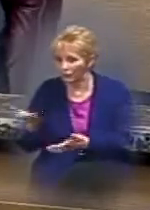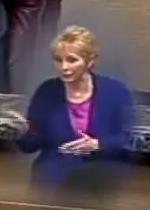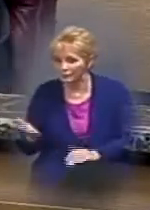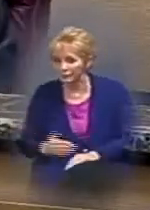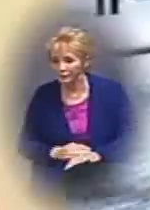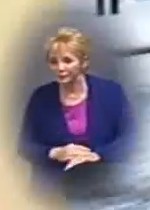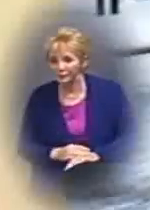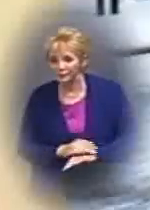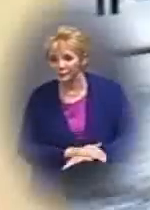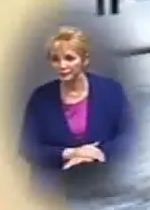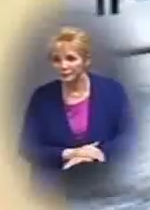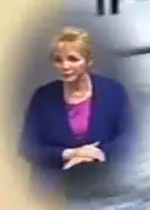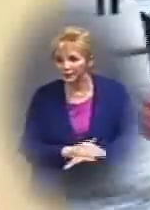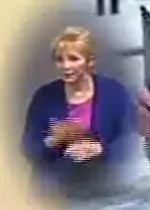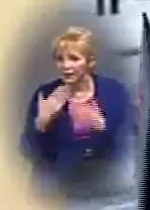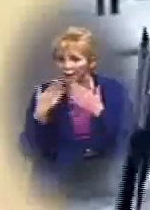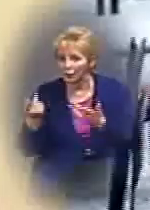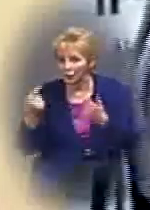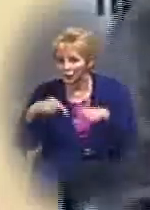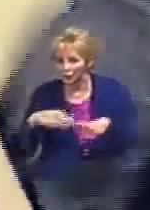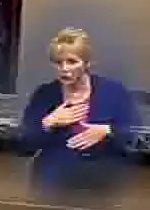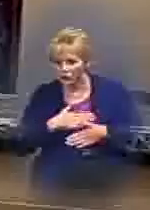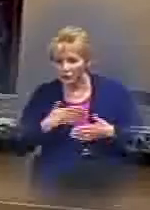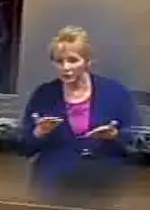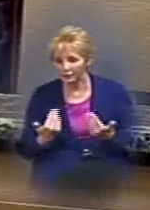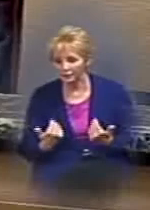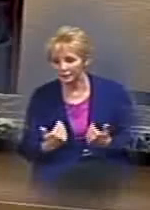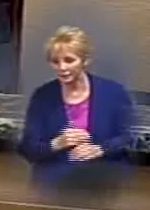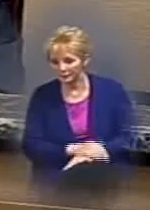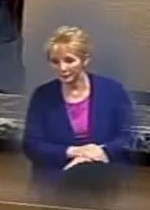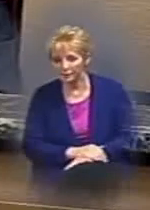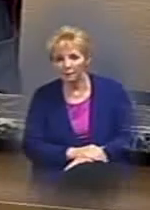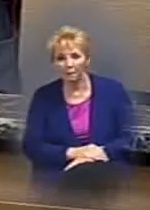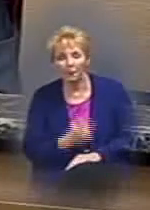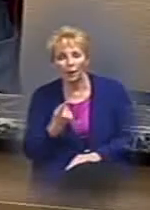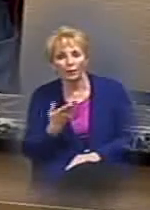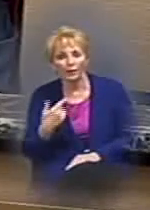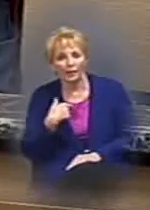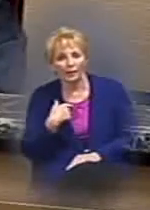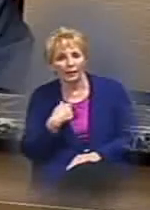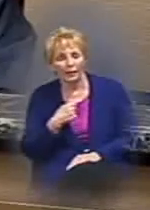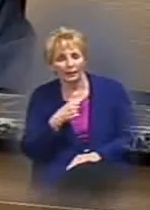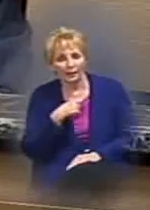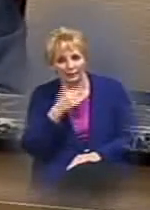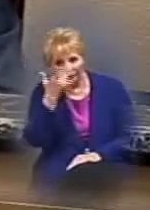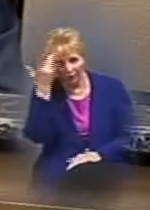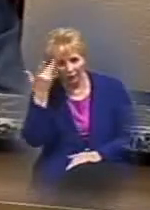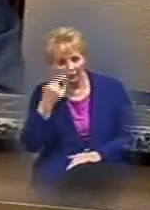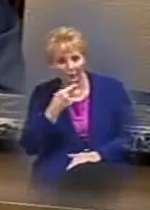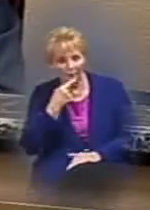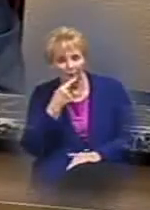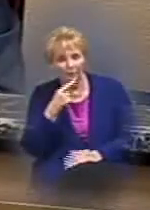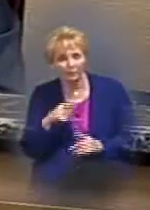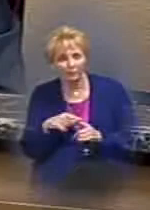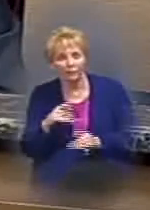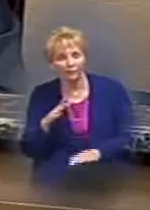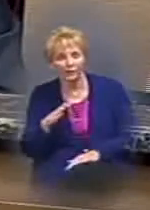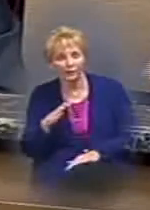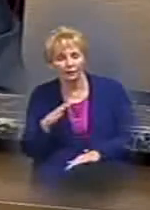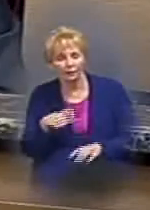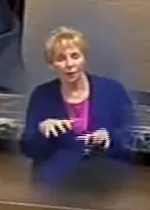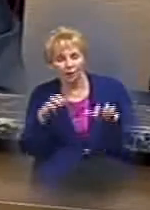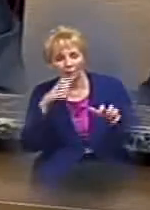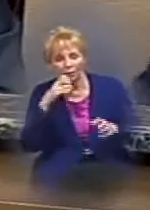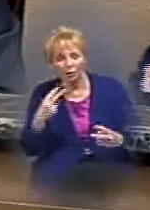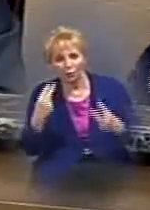Thank you. Thank you. Appreciate you being here. Yes, sir. One thing I failed to mention to the audience that are